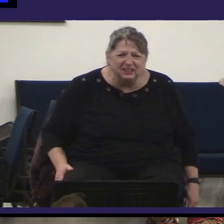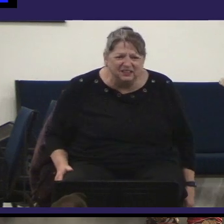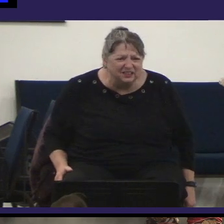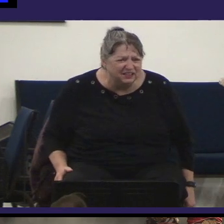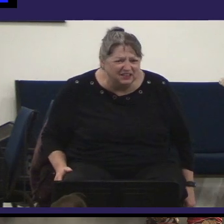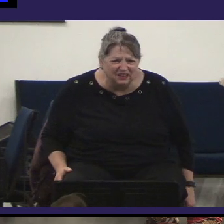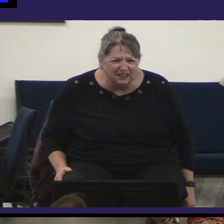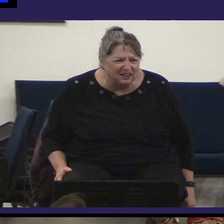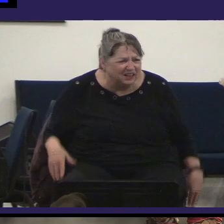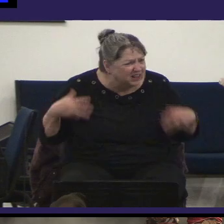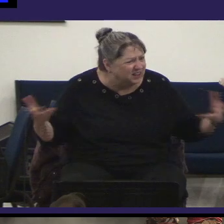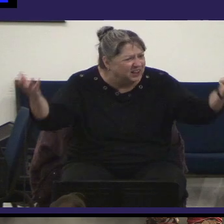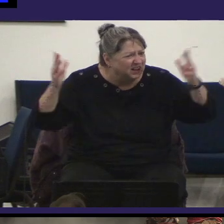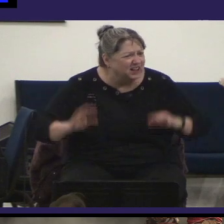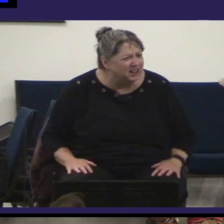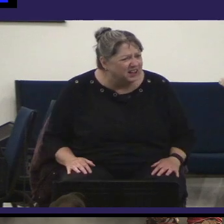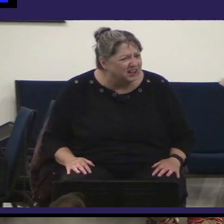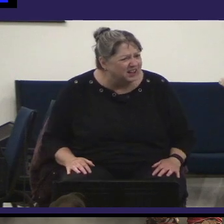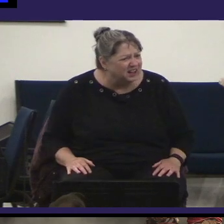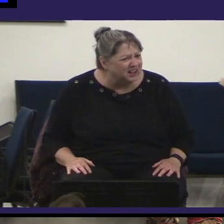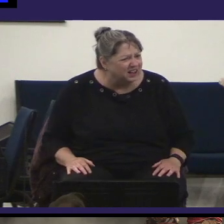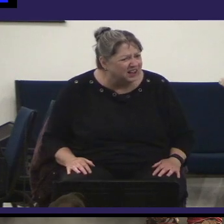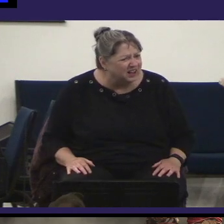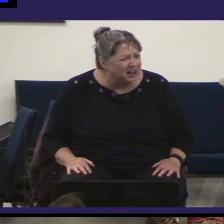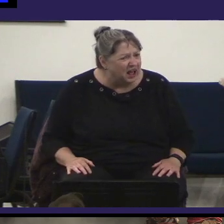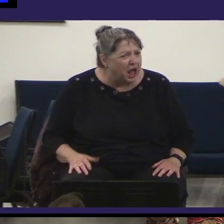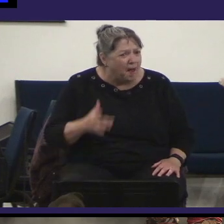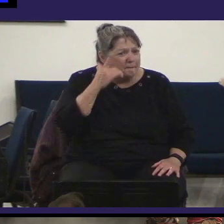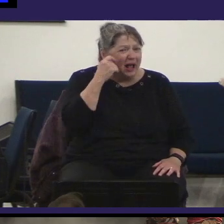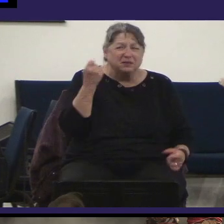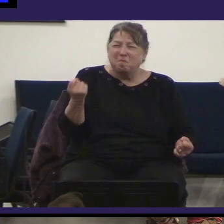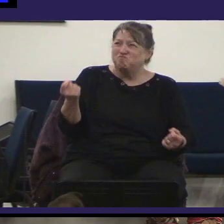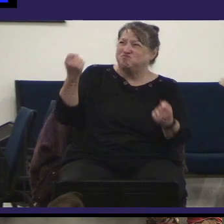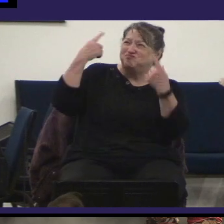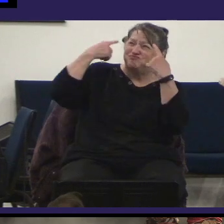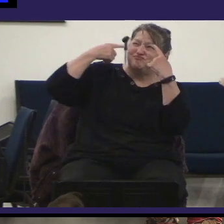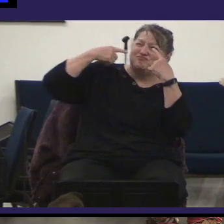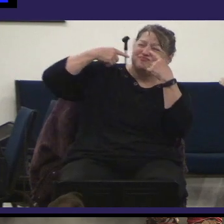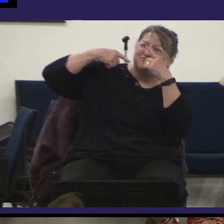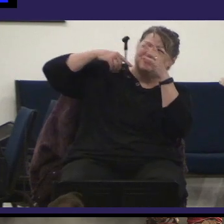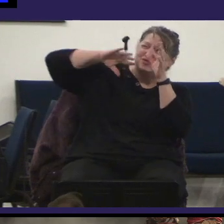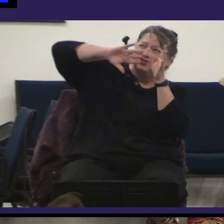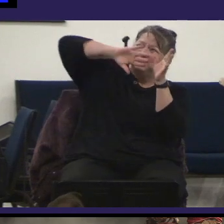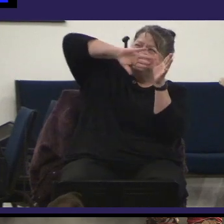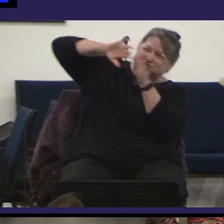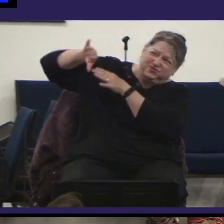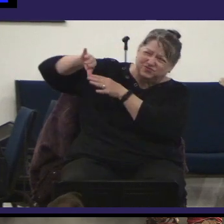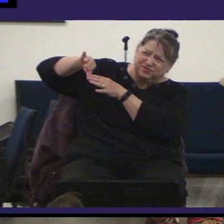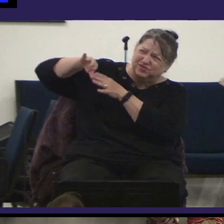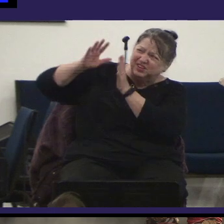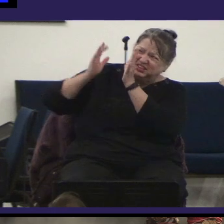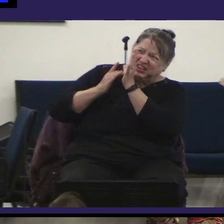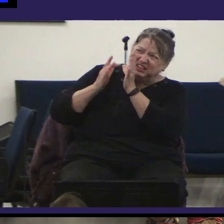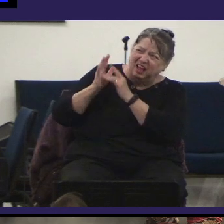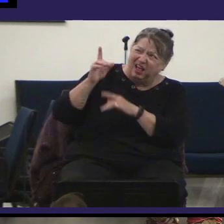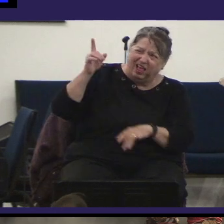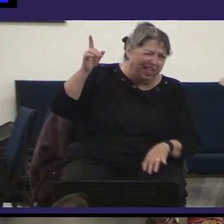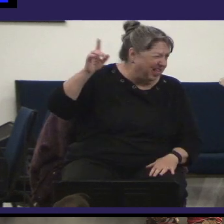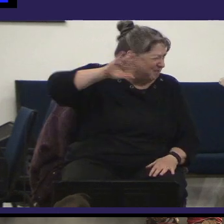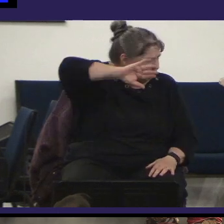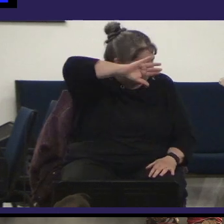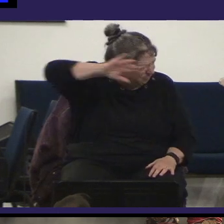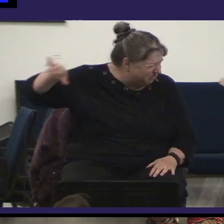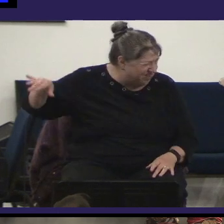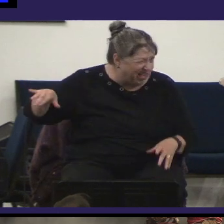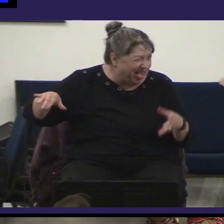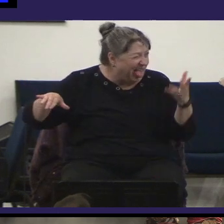failed. But they've bypassed Jesus. They've bypassed his word. They'll mention the word, but they'll bypass the word